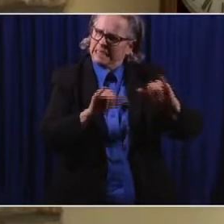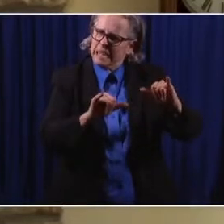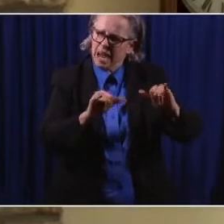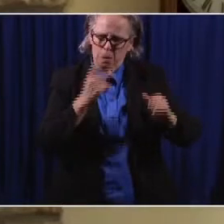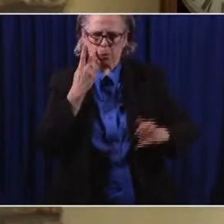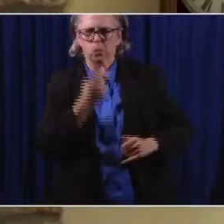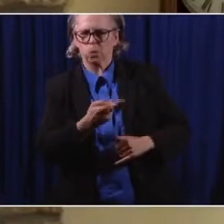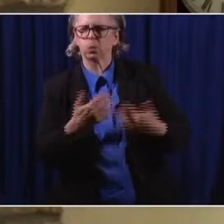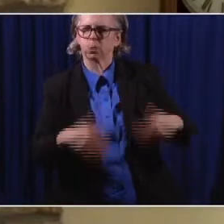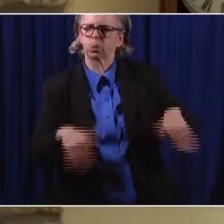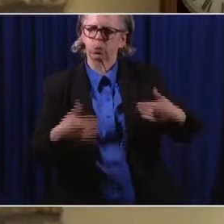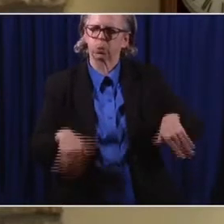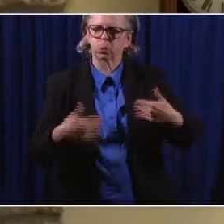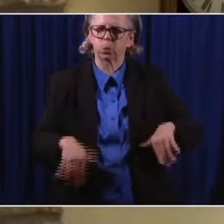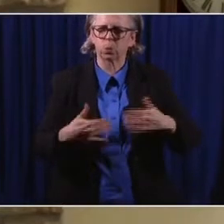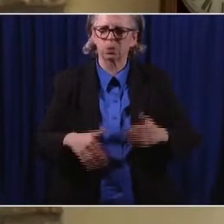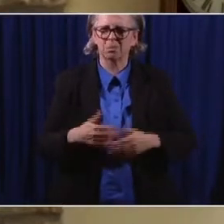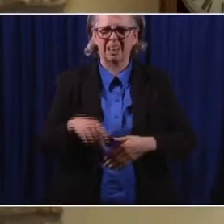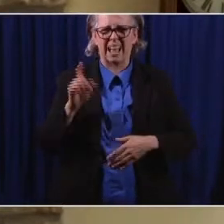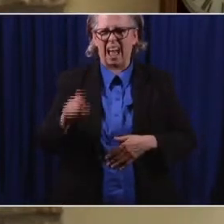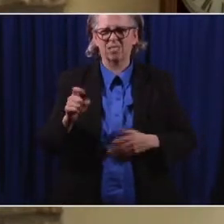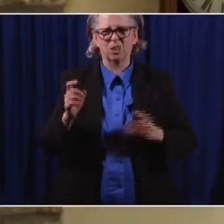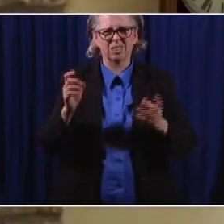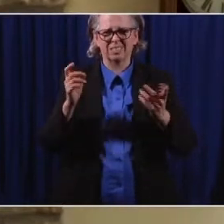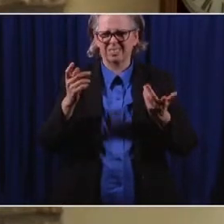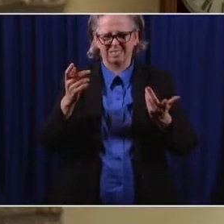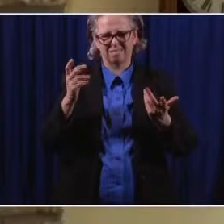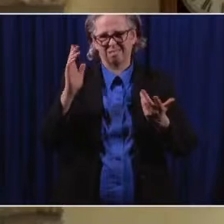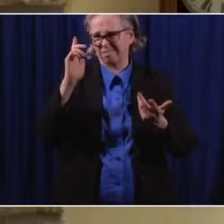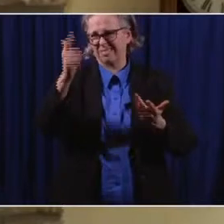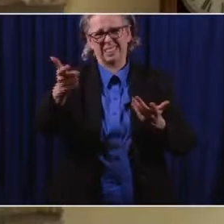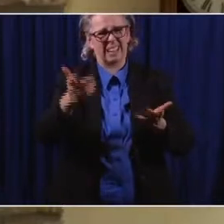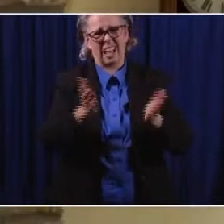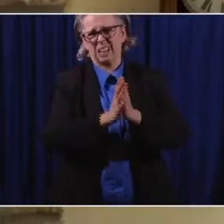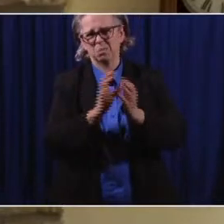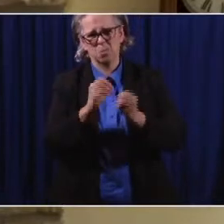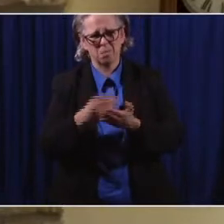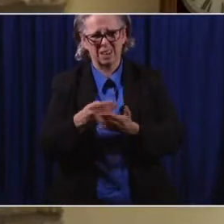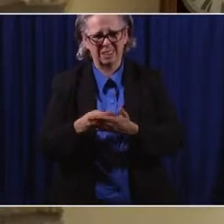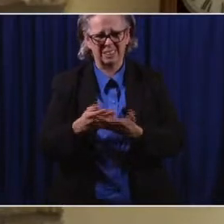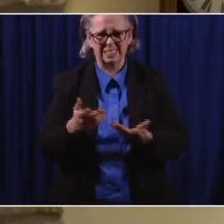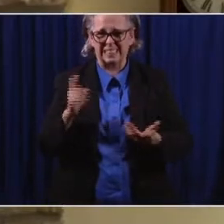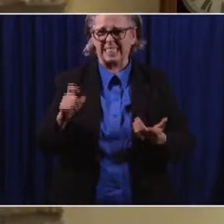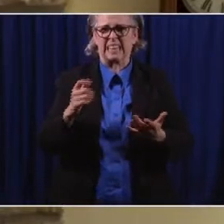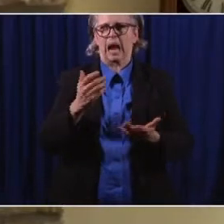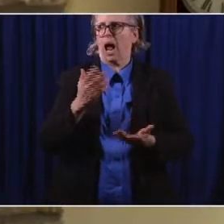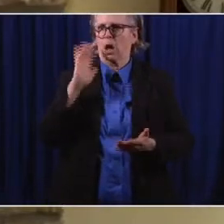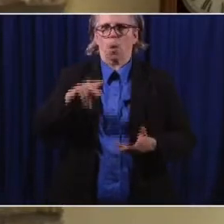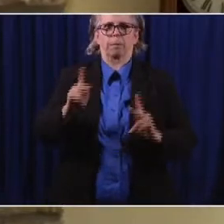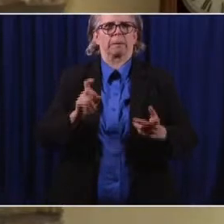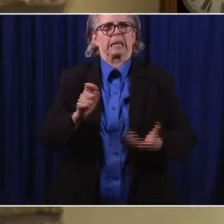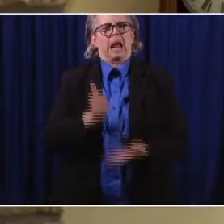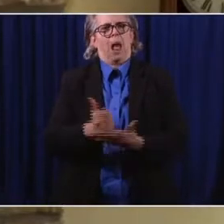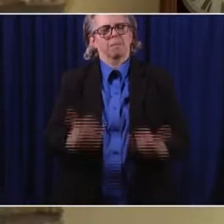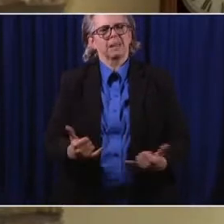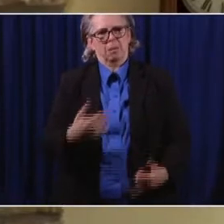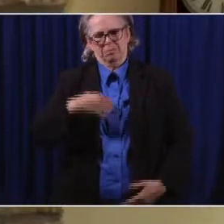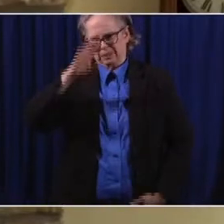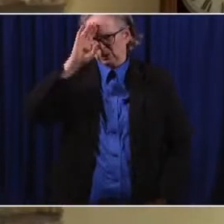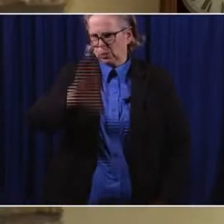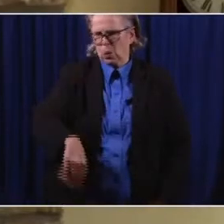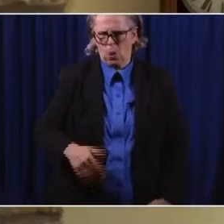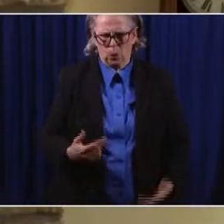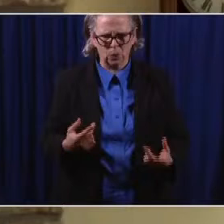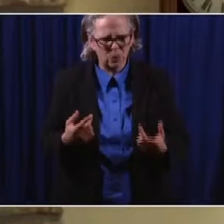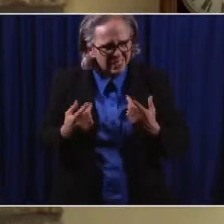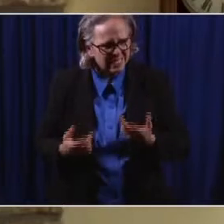and we need to be able to give them some relief. Part of this is a mental health issue. If you're sitting there and you got, a number of months